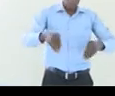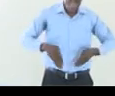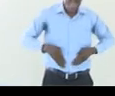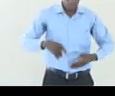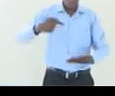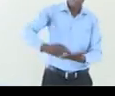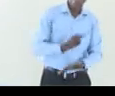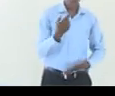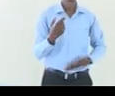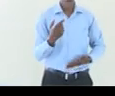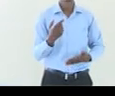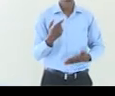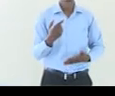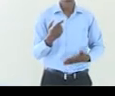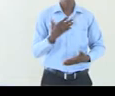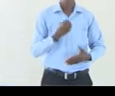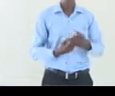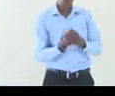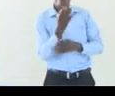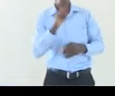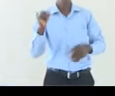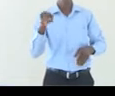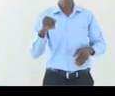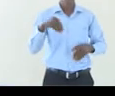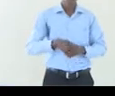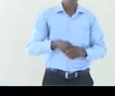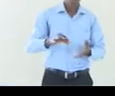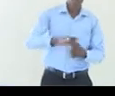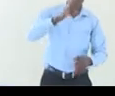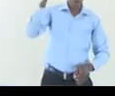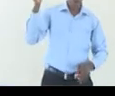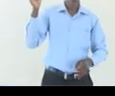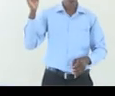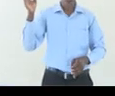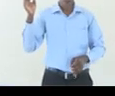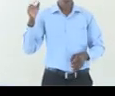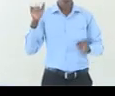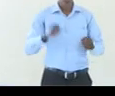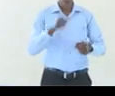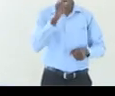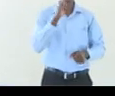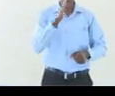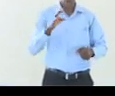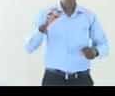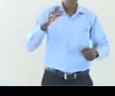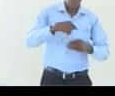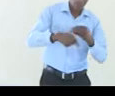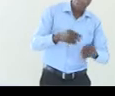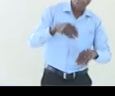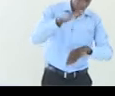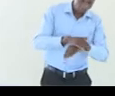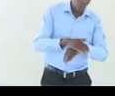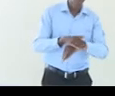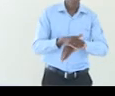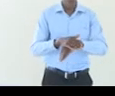your clan and to your tribe, and your passion comes when they talk about your clan or your tribe, you are nowhere near what we are